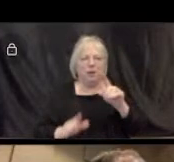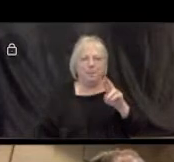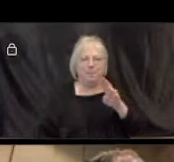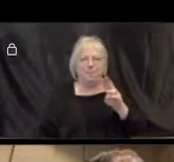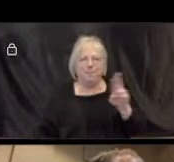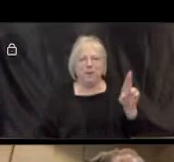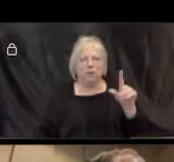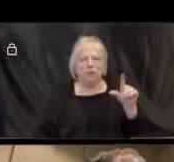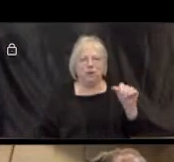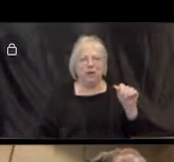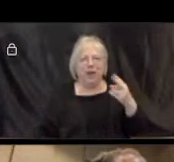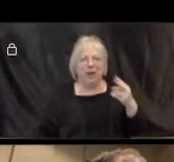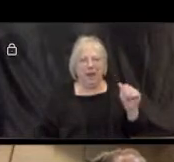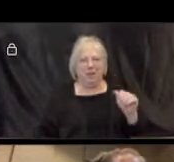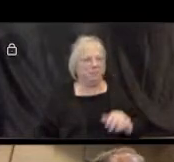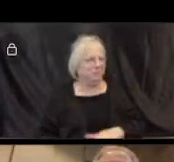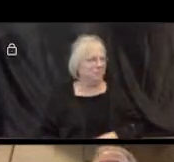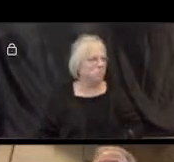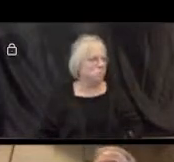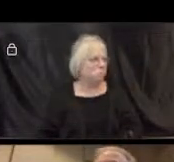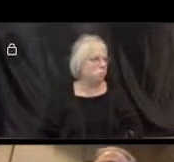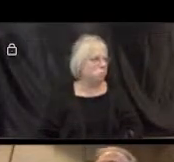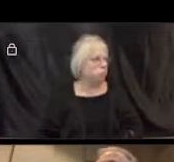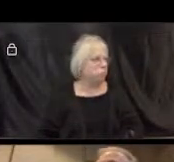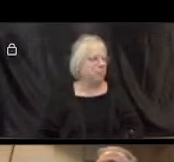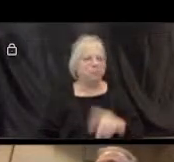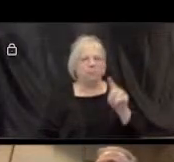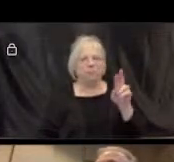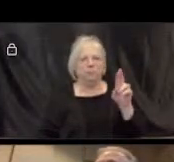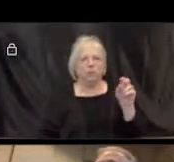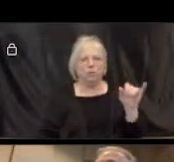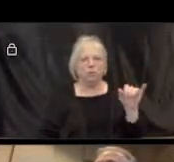Huh? Troy Leahy?